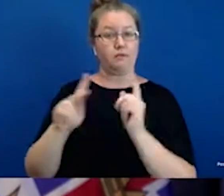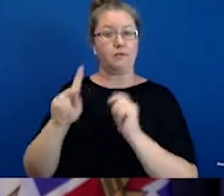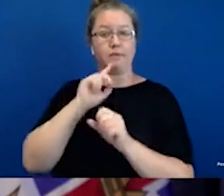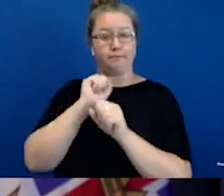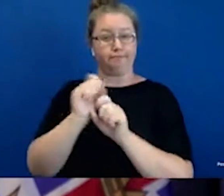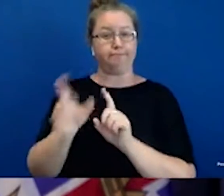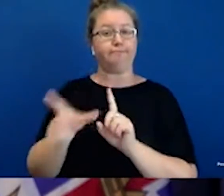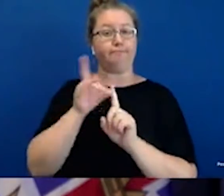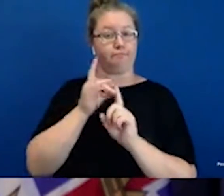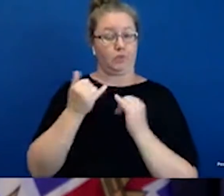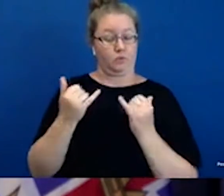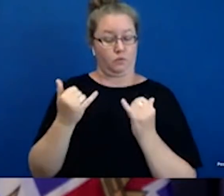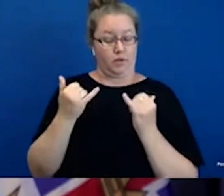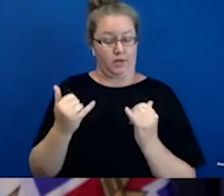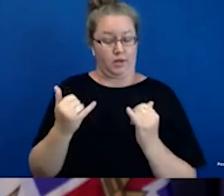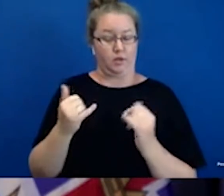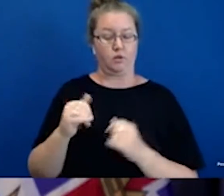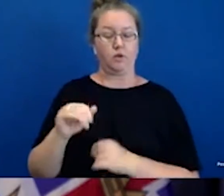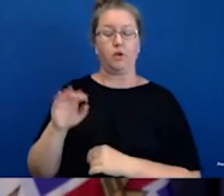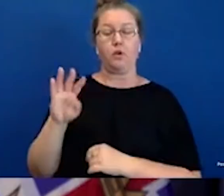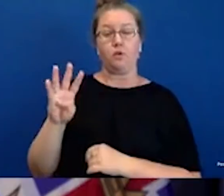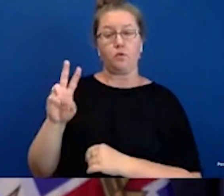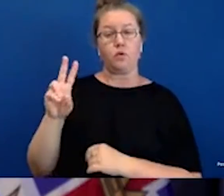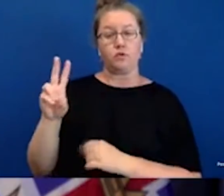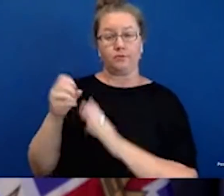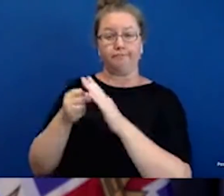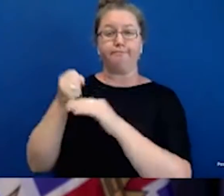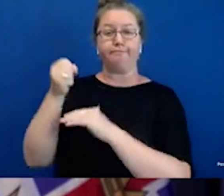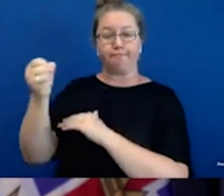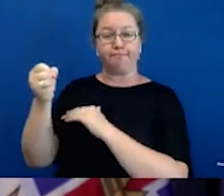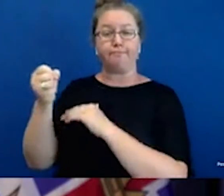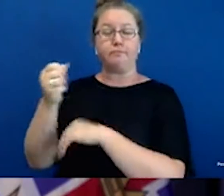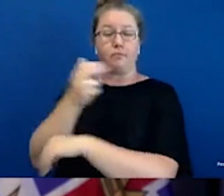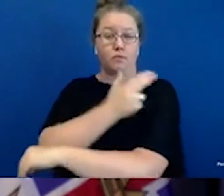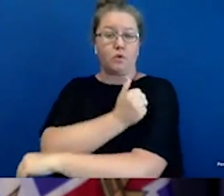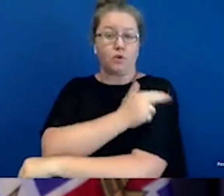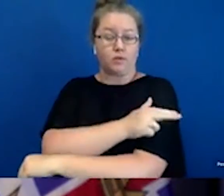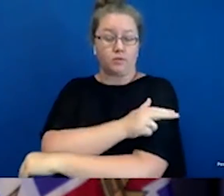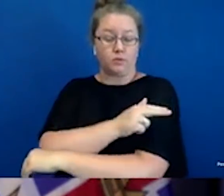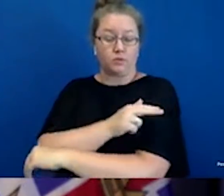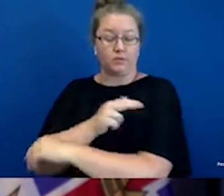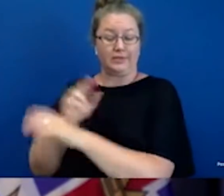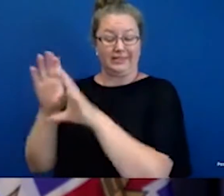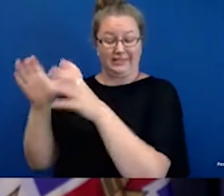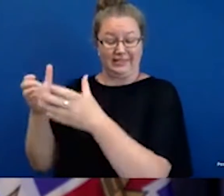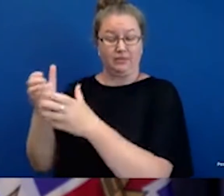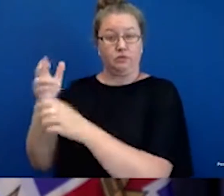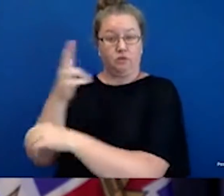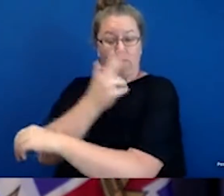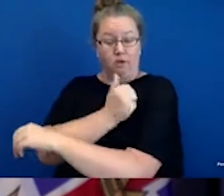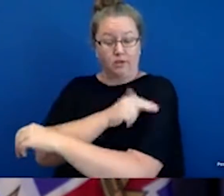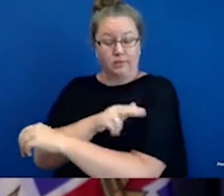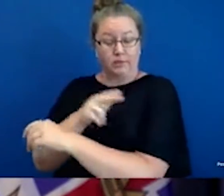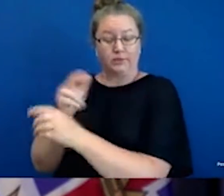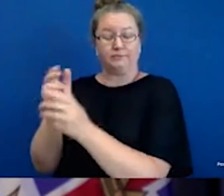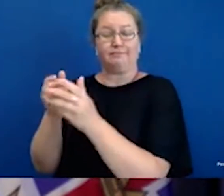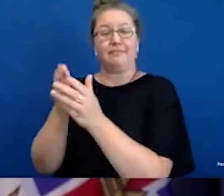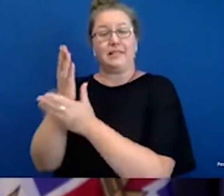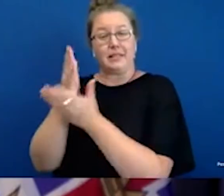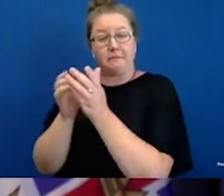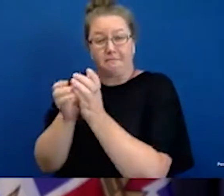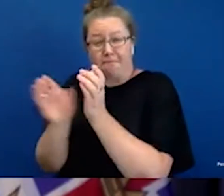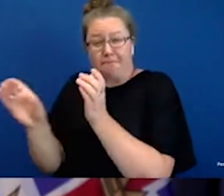of whom 42 people are in hospital, 14 of whom are in critical care or ICU. We have no new deaths to